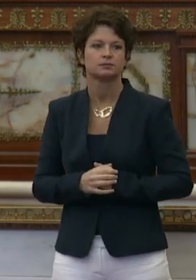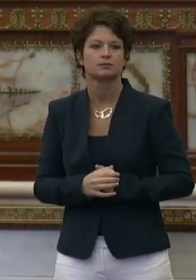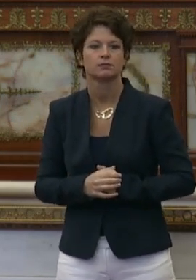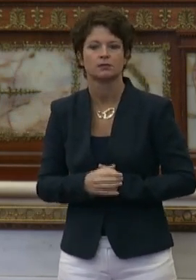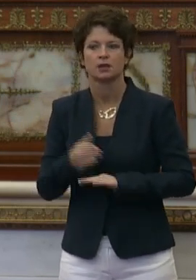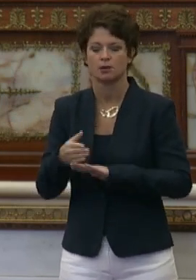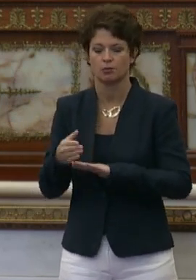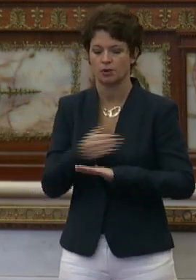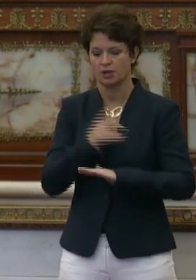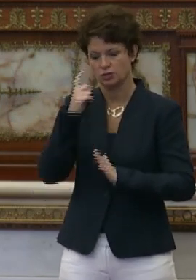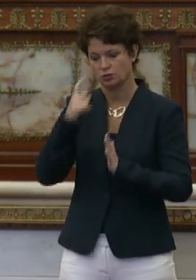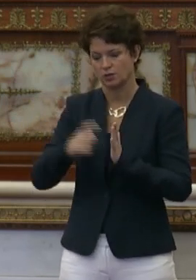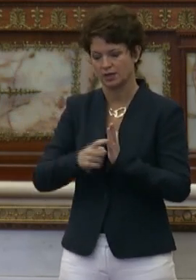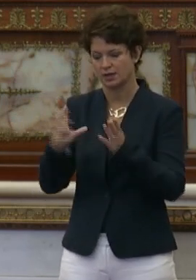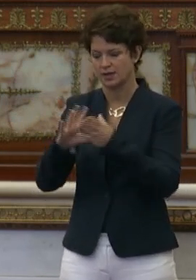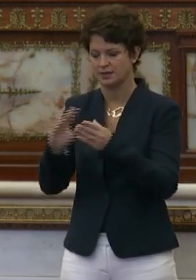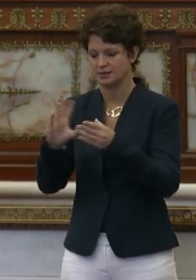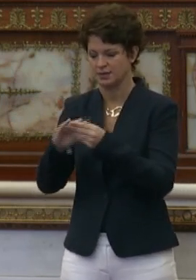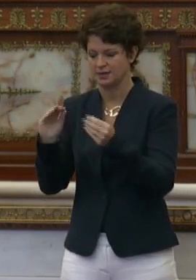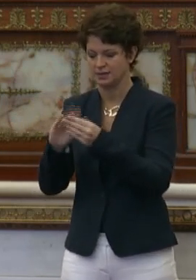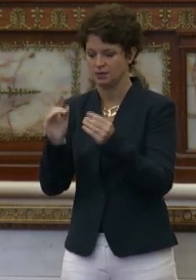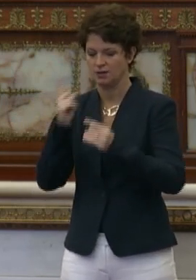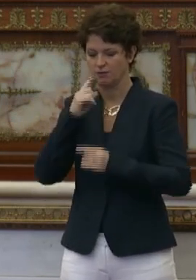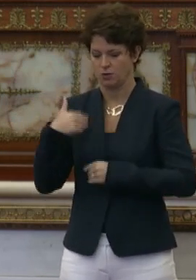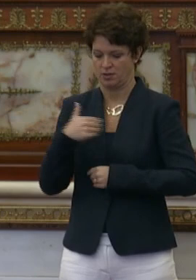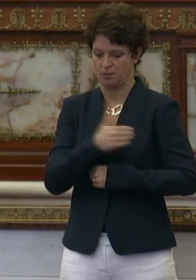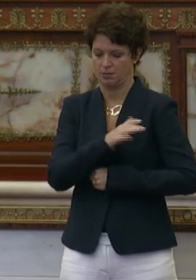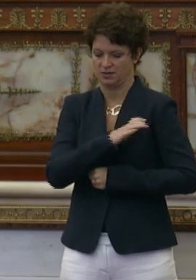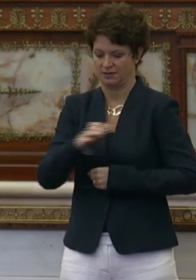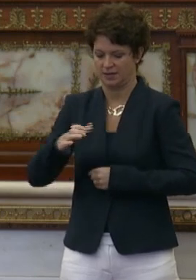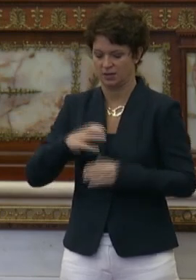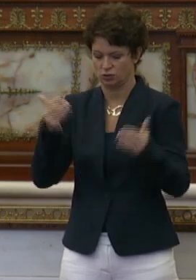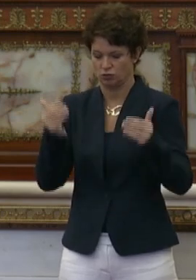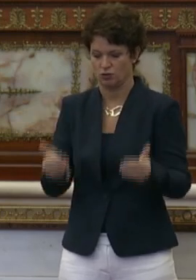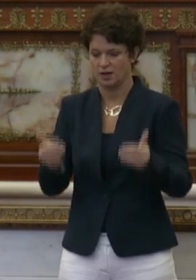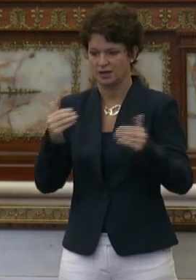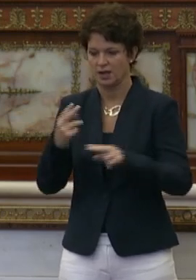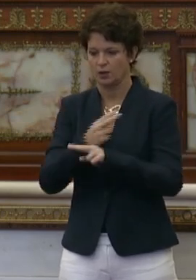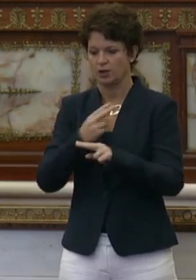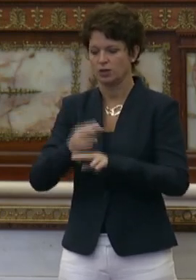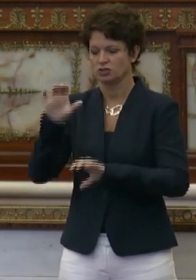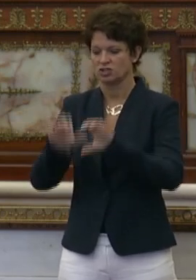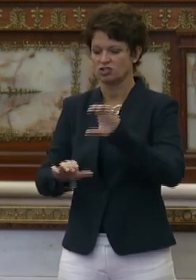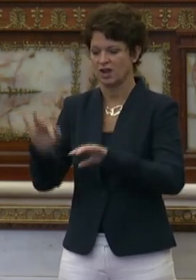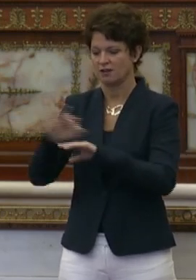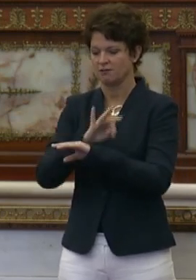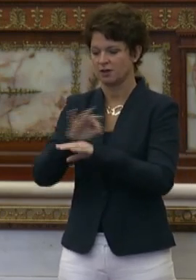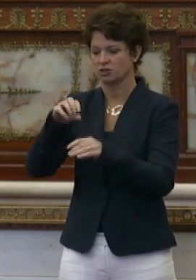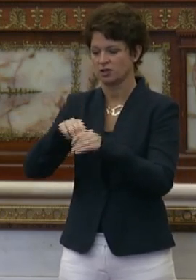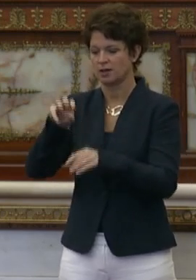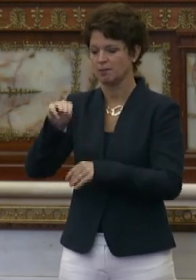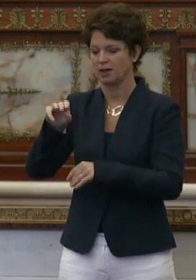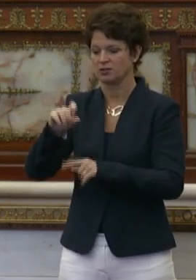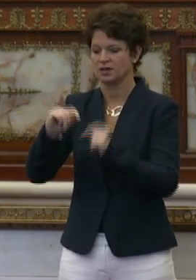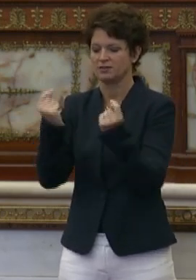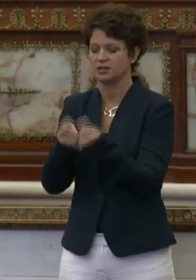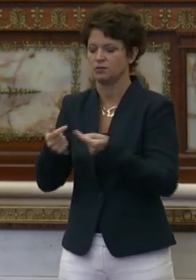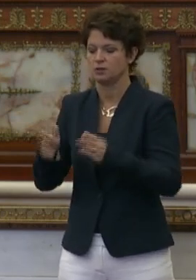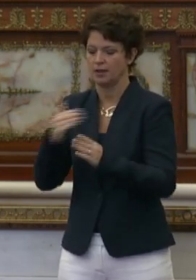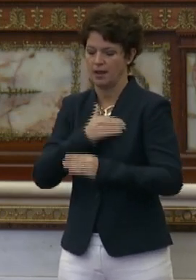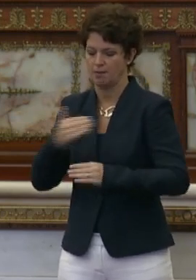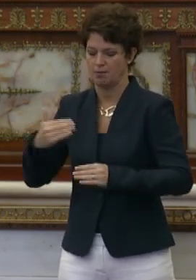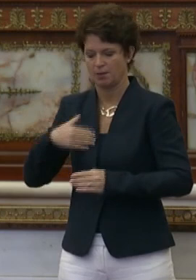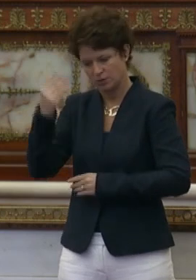Prior to recognizing members regarding speeches, I will note for the record at this time that we will use the chat feature available on Microsoft Teams to allow members